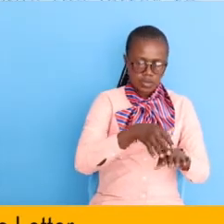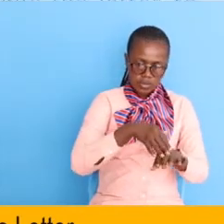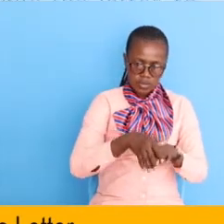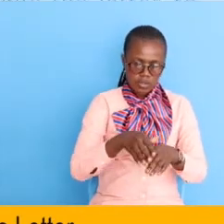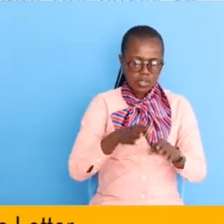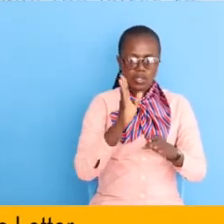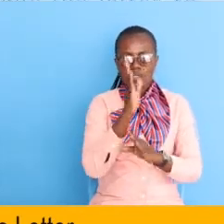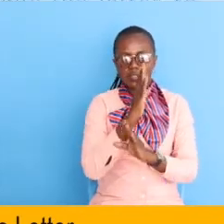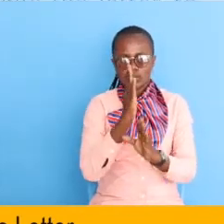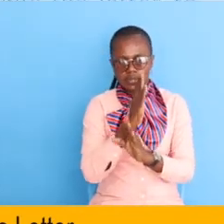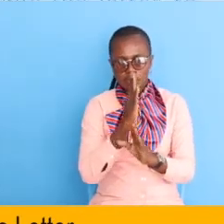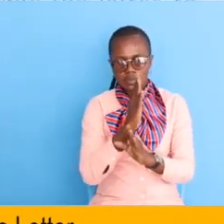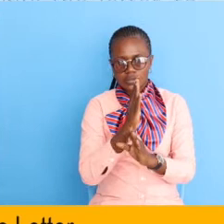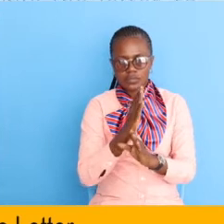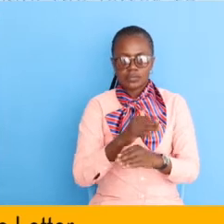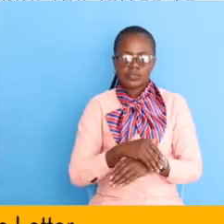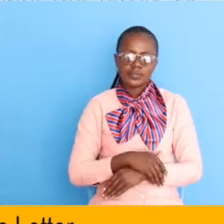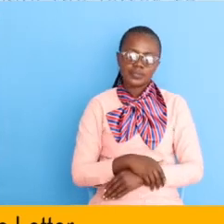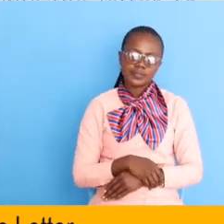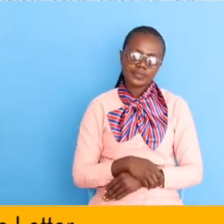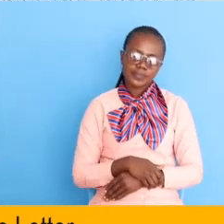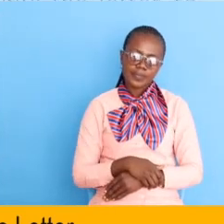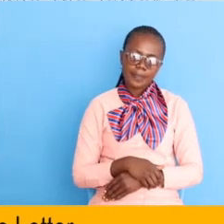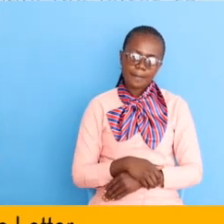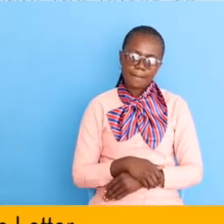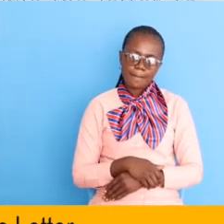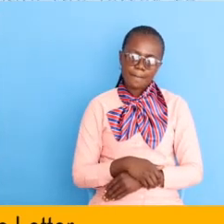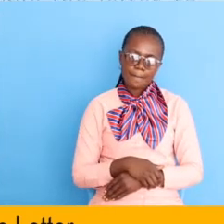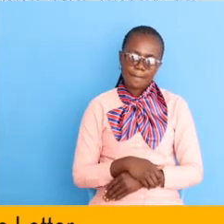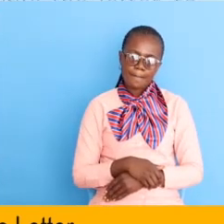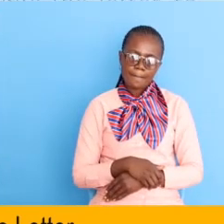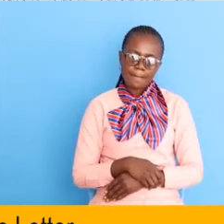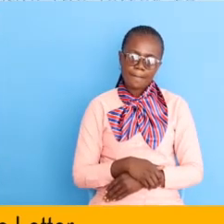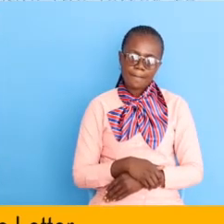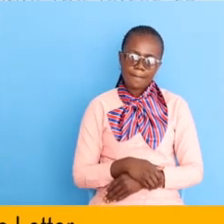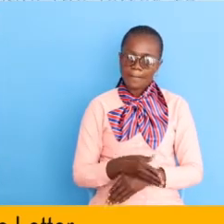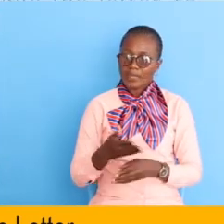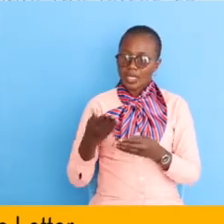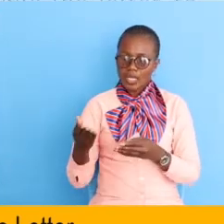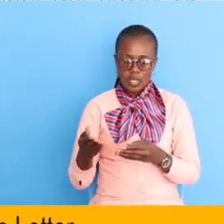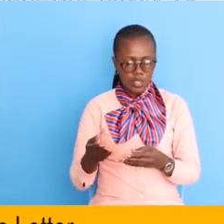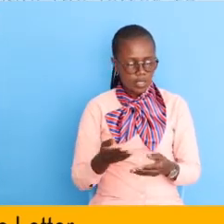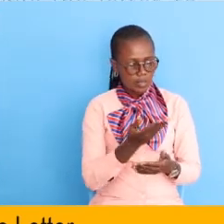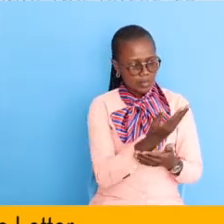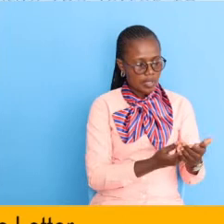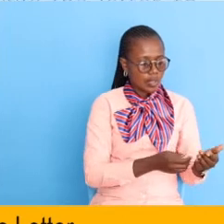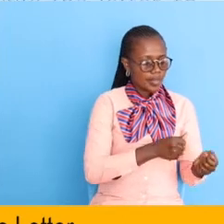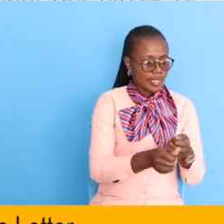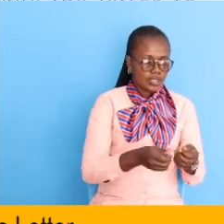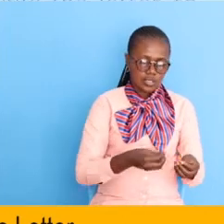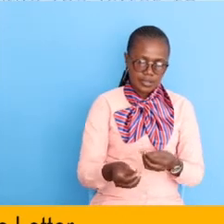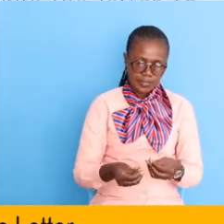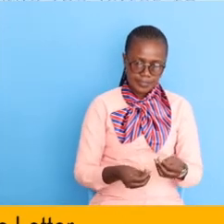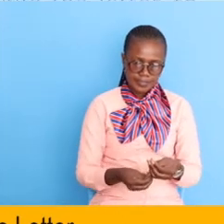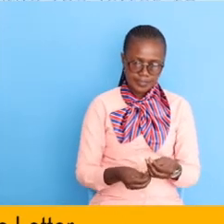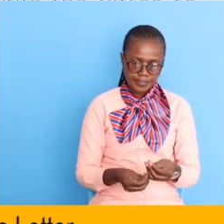situation. Now here again, we find this is a business transaction letter